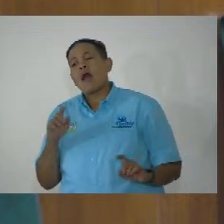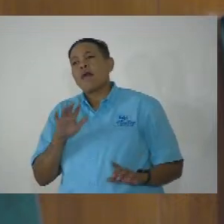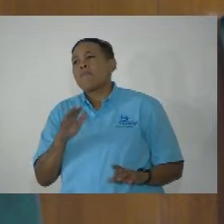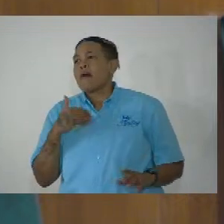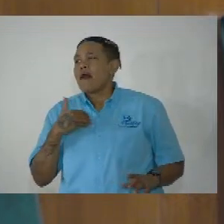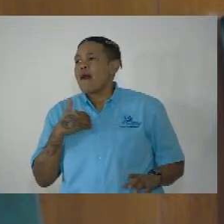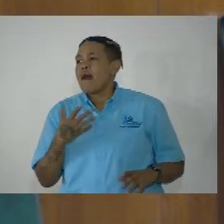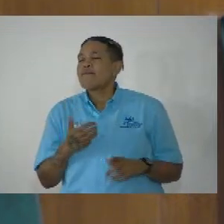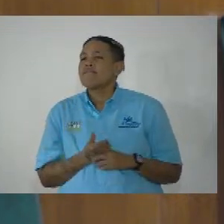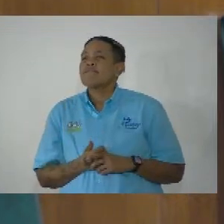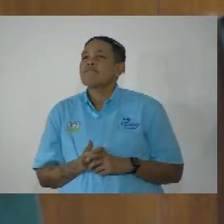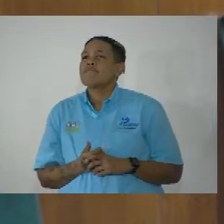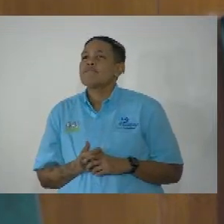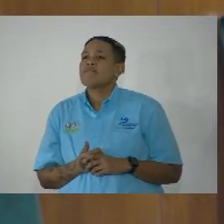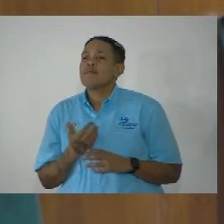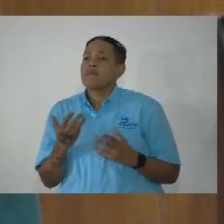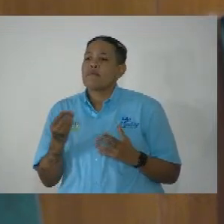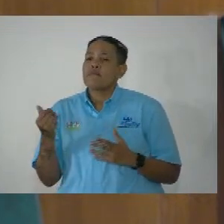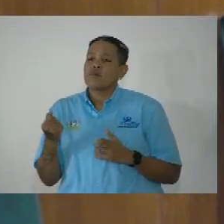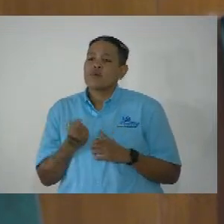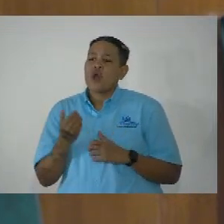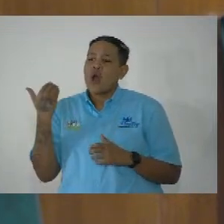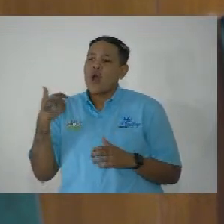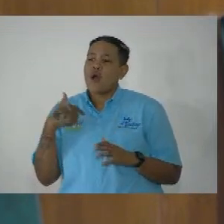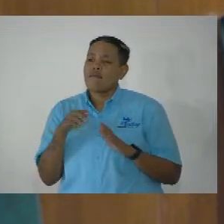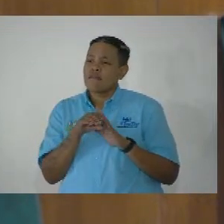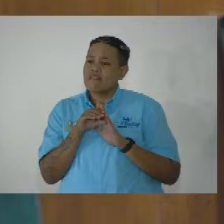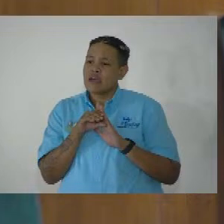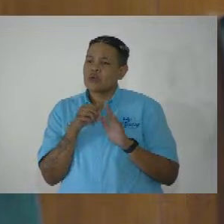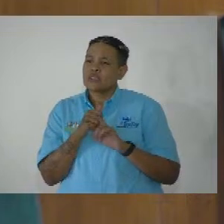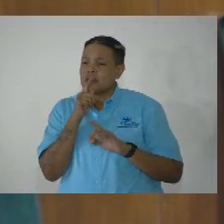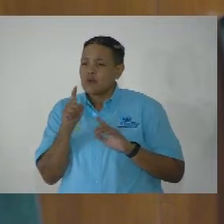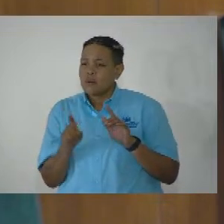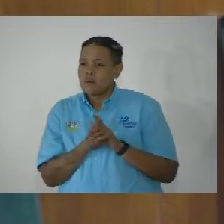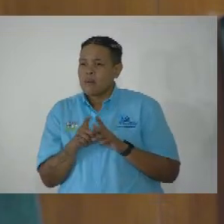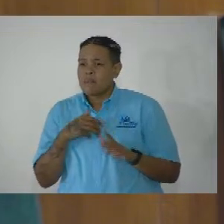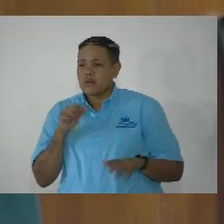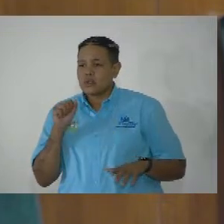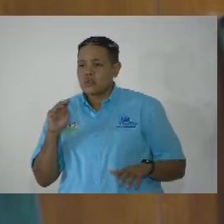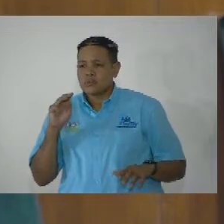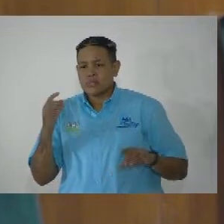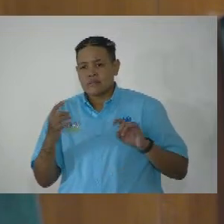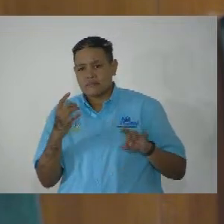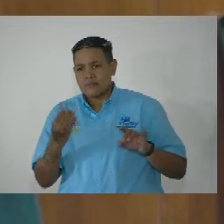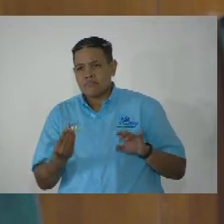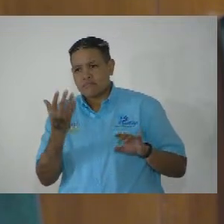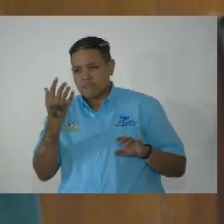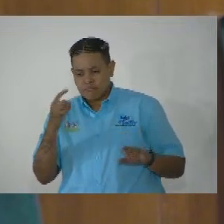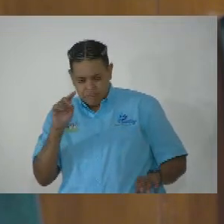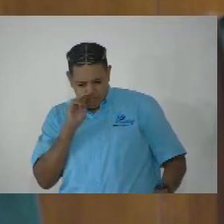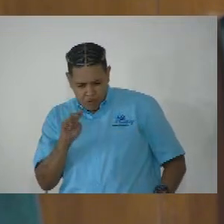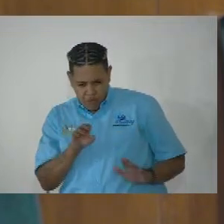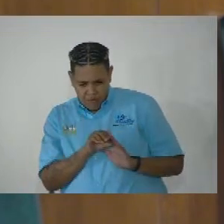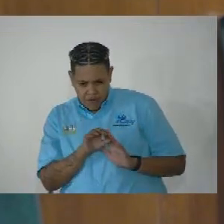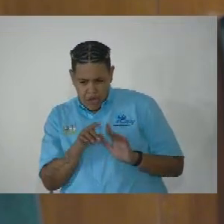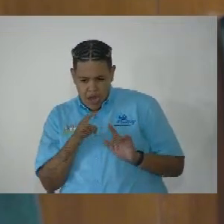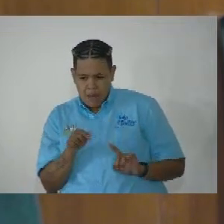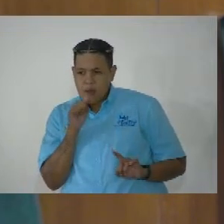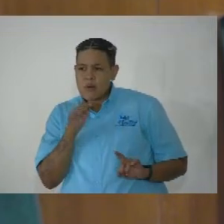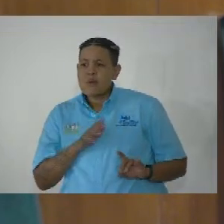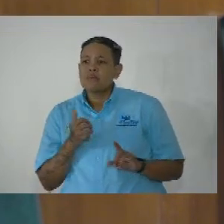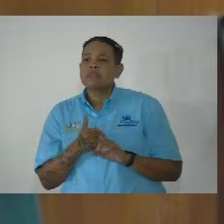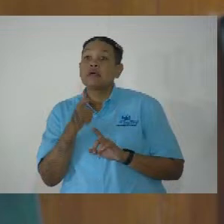was, maybe a couple of years ago, there was a video that came across my social media feeds. And a woman was